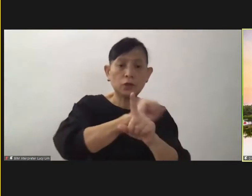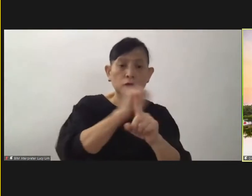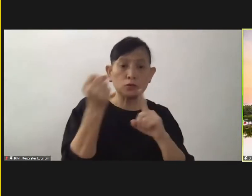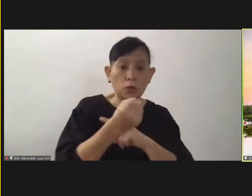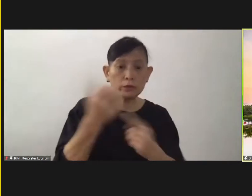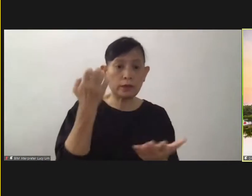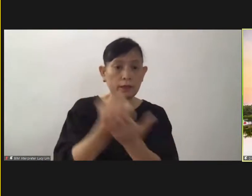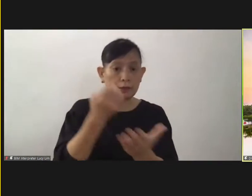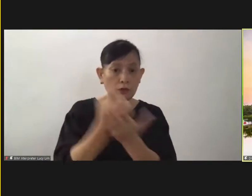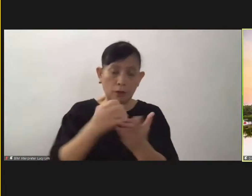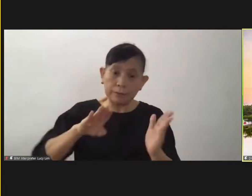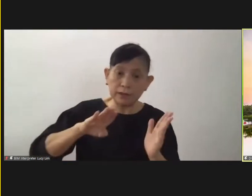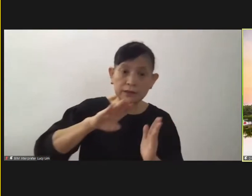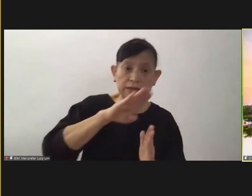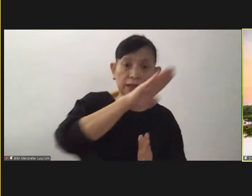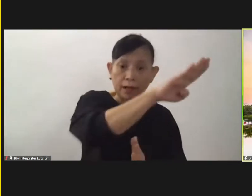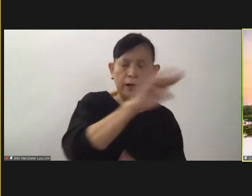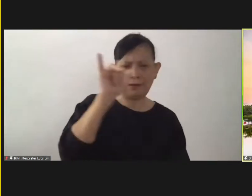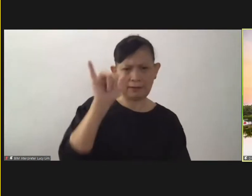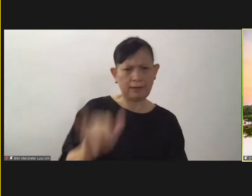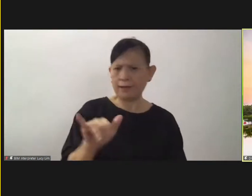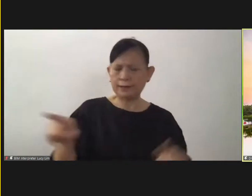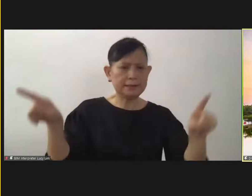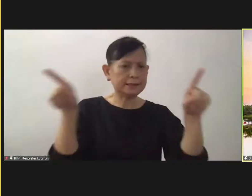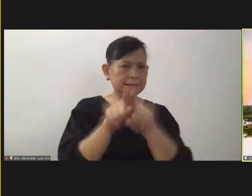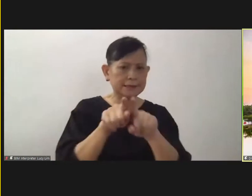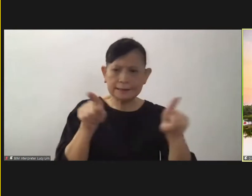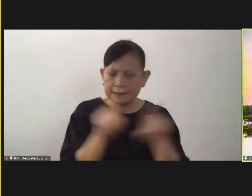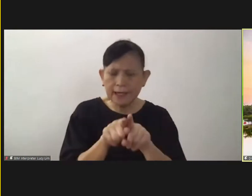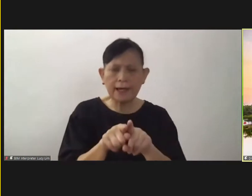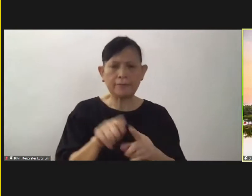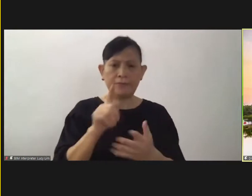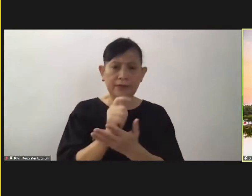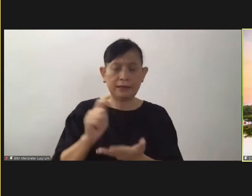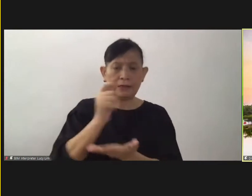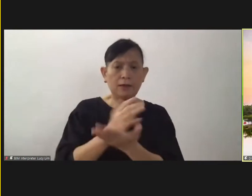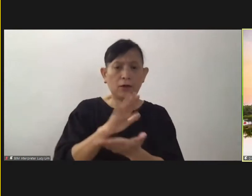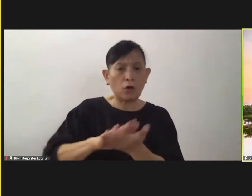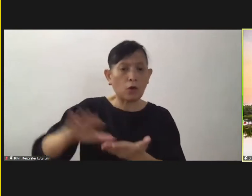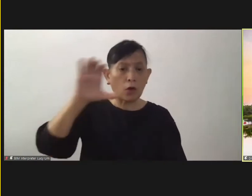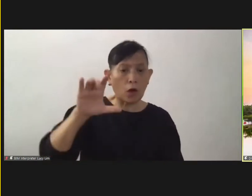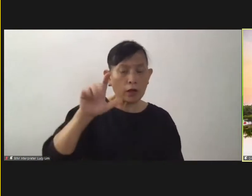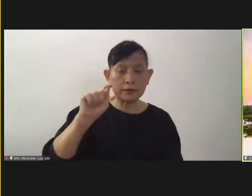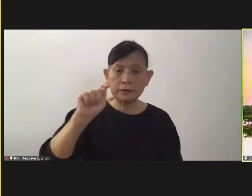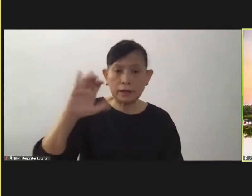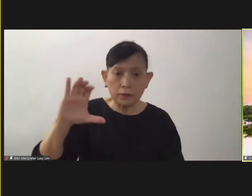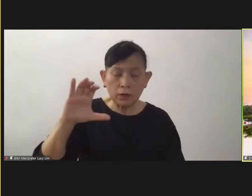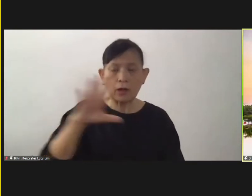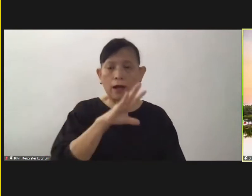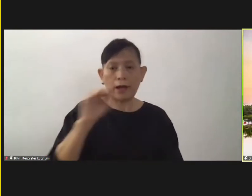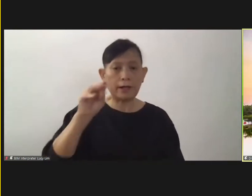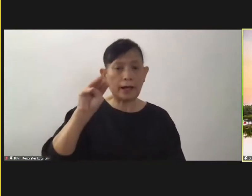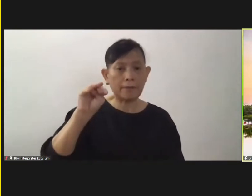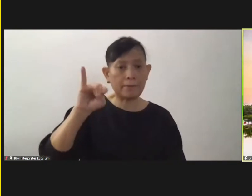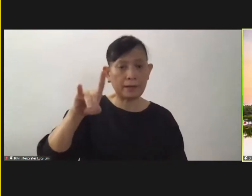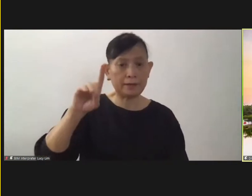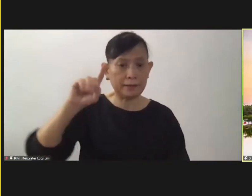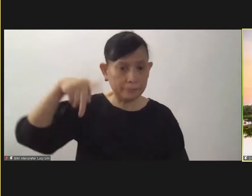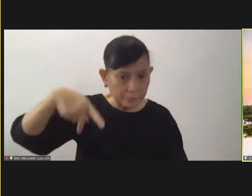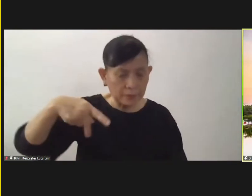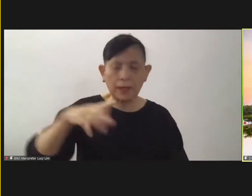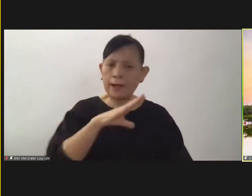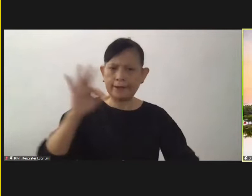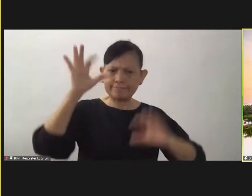the same spirit and philosophy that we, Taylor's College, and MIDP have